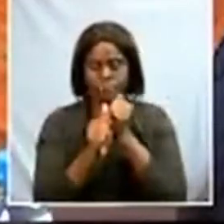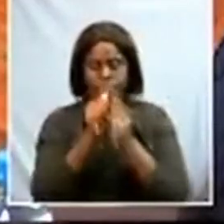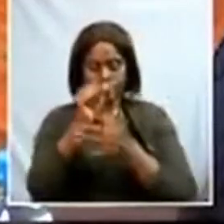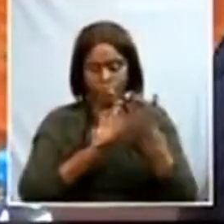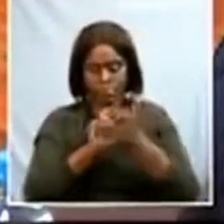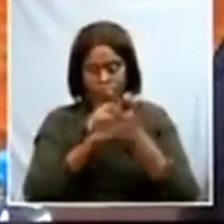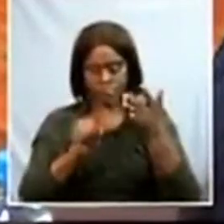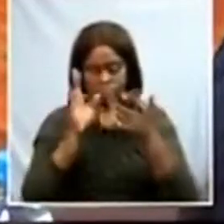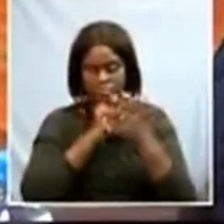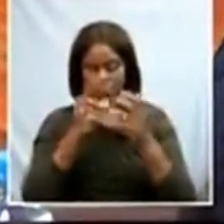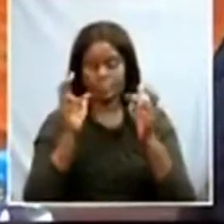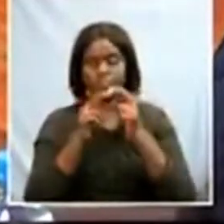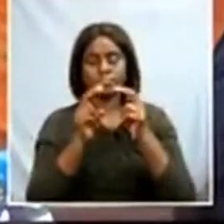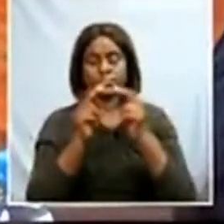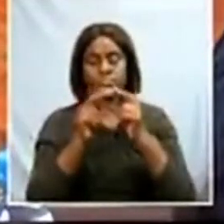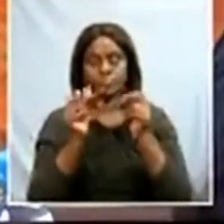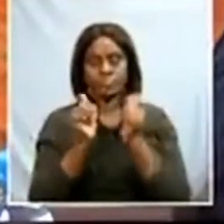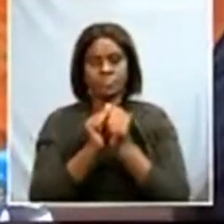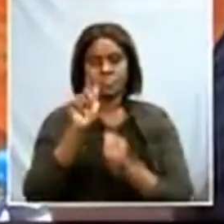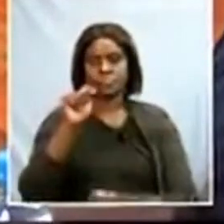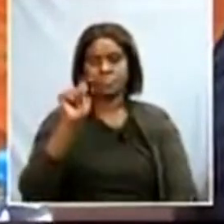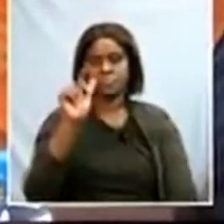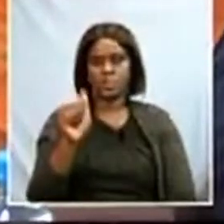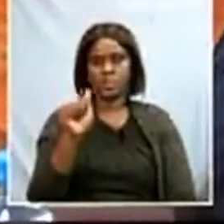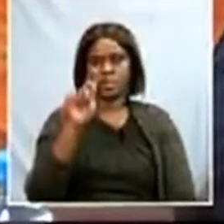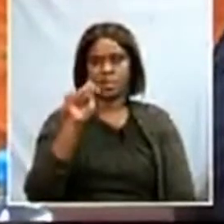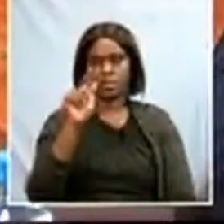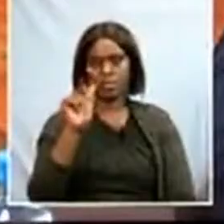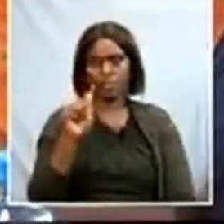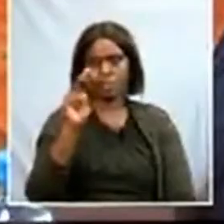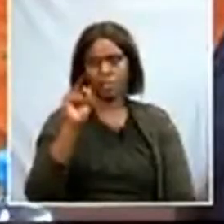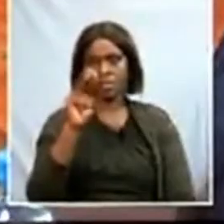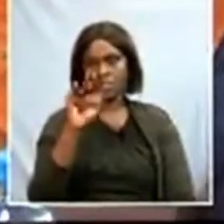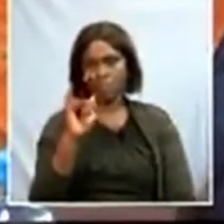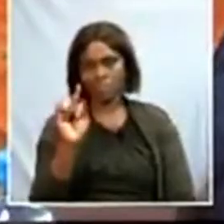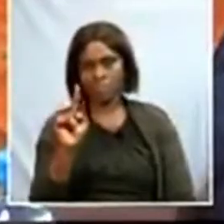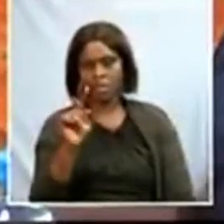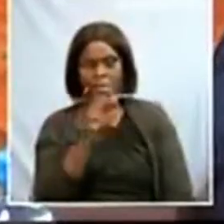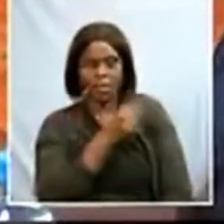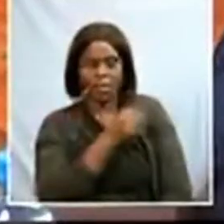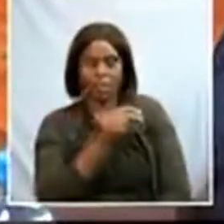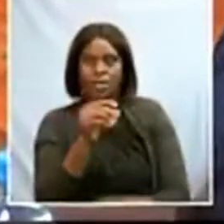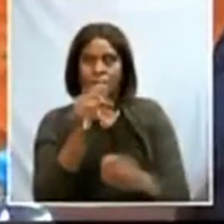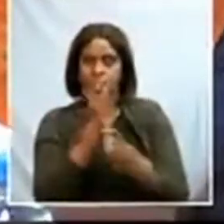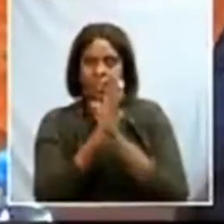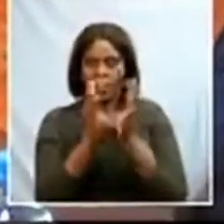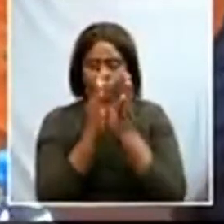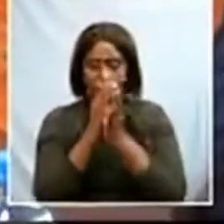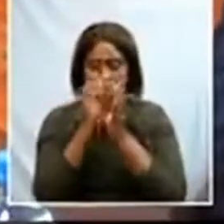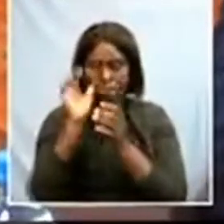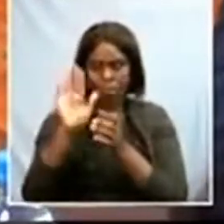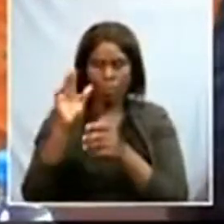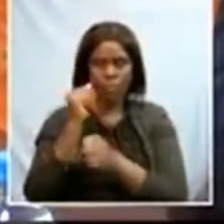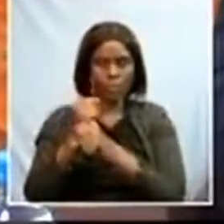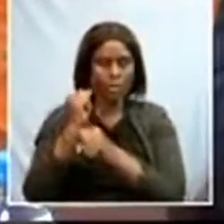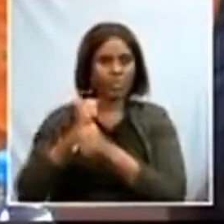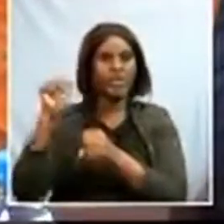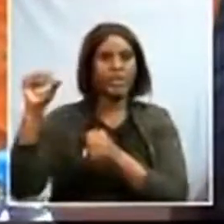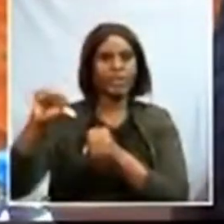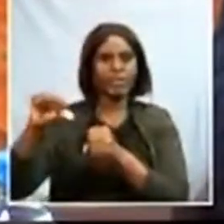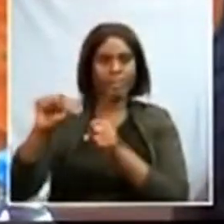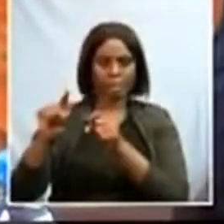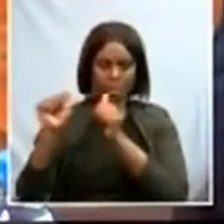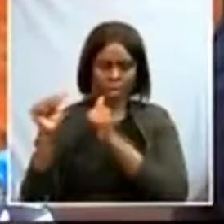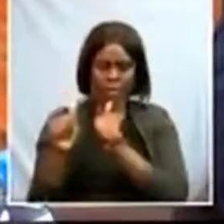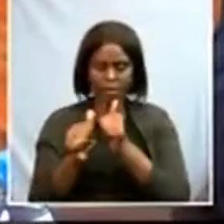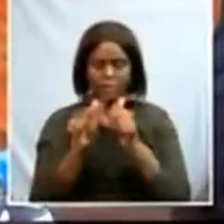termination of the contract with Tatami General Dealers because of poor workmanship. Action